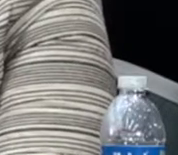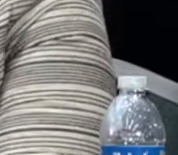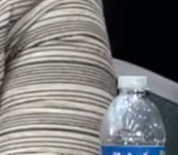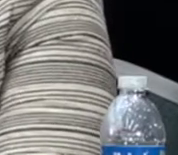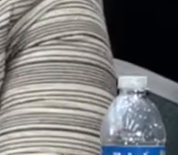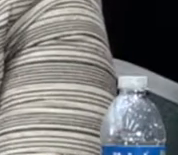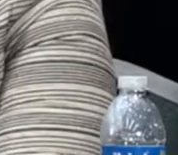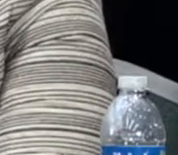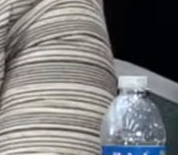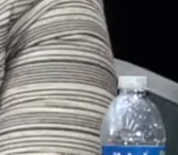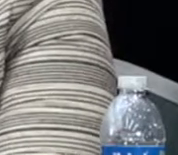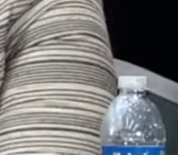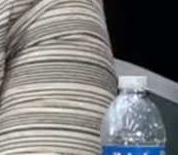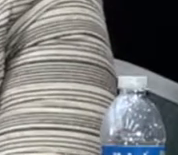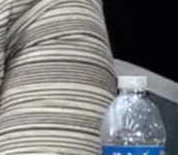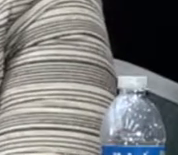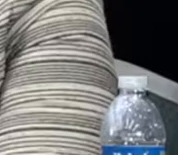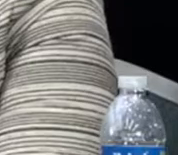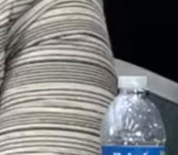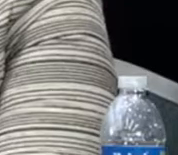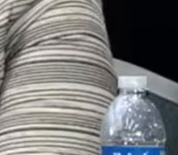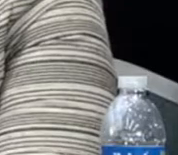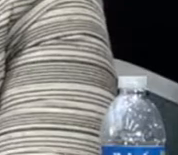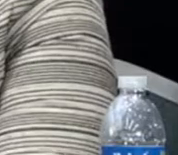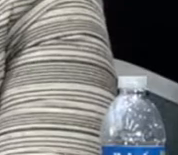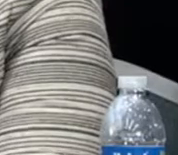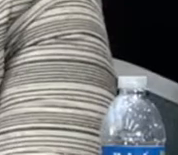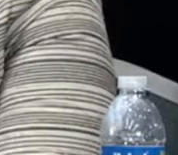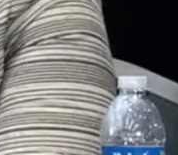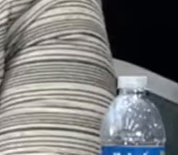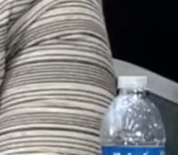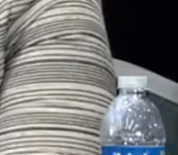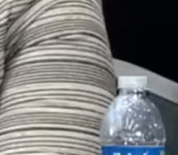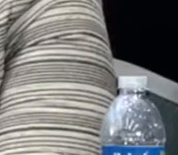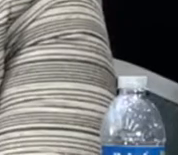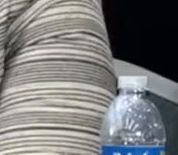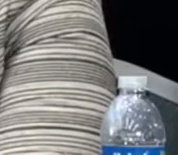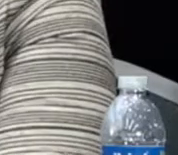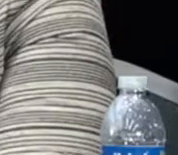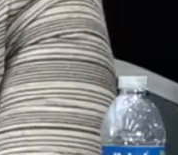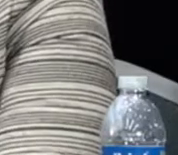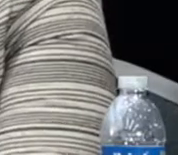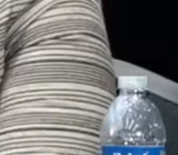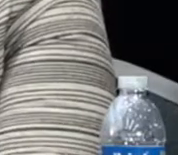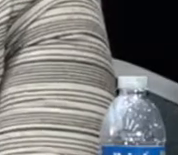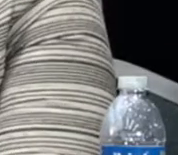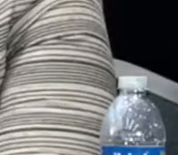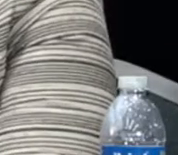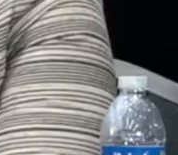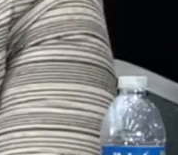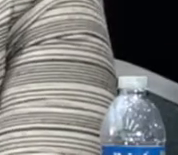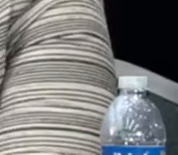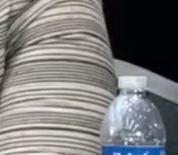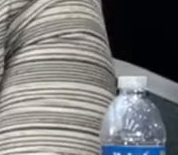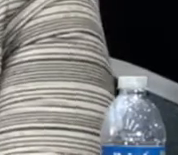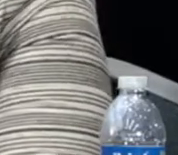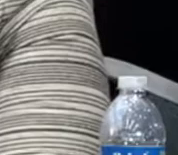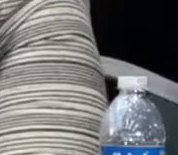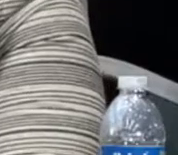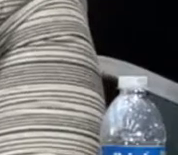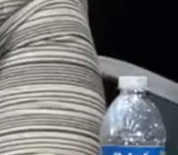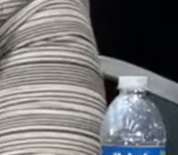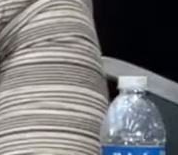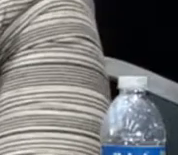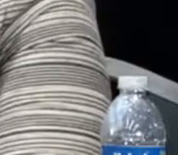that were expected. And before being able to answer whether or not it's available or not, you need to understand what are the